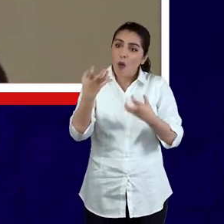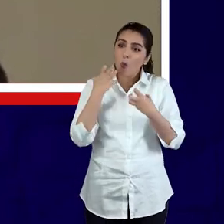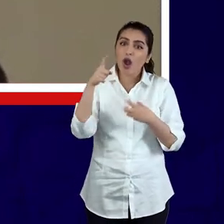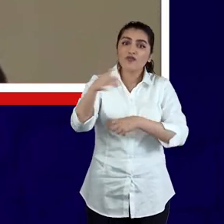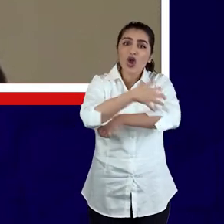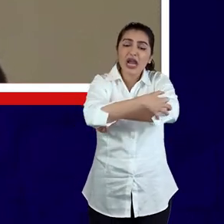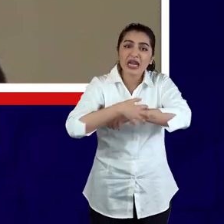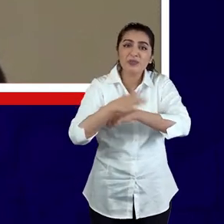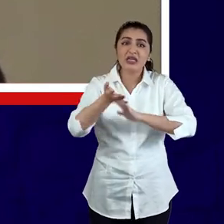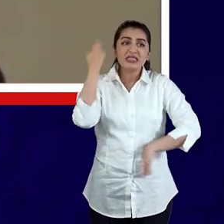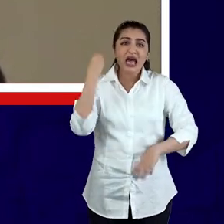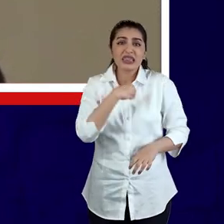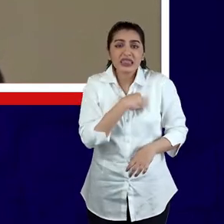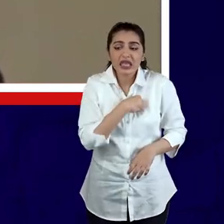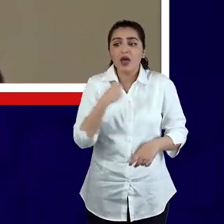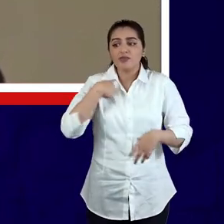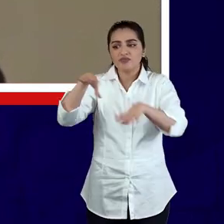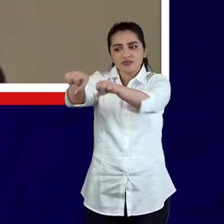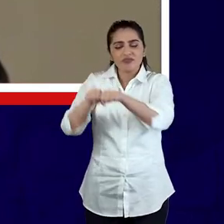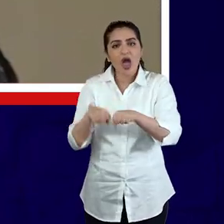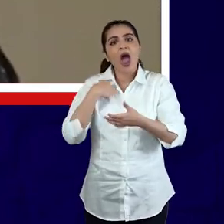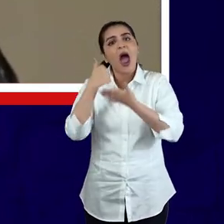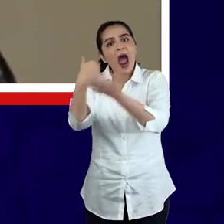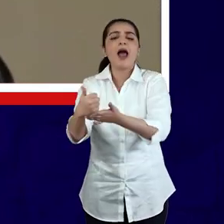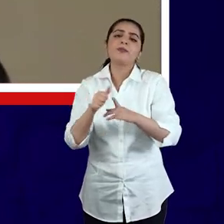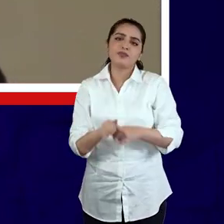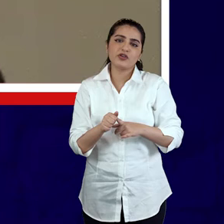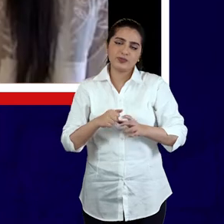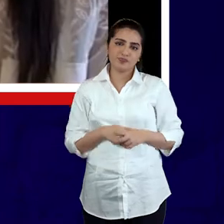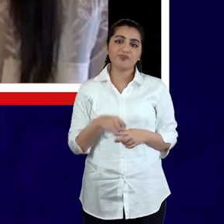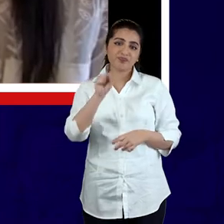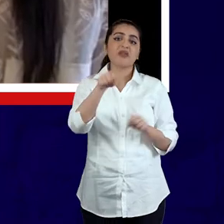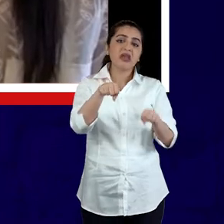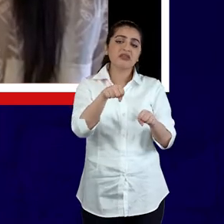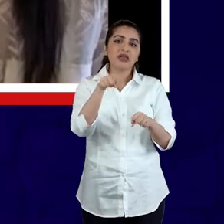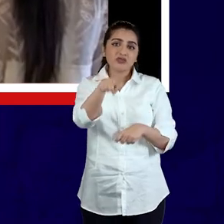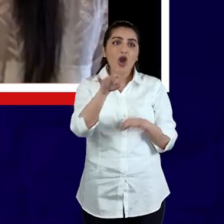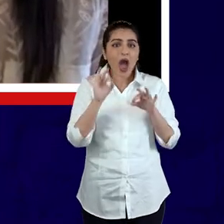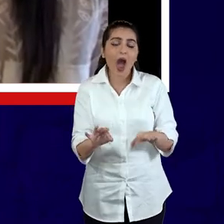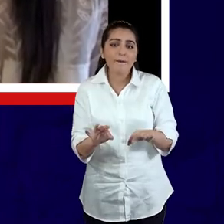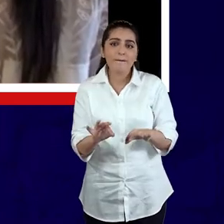take forward. They're the ones who are suffering the most. So that's why. Yeah, and that just